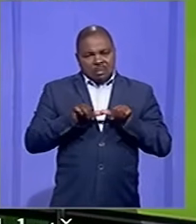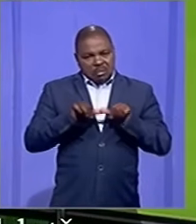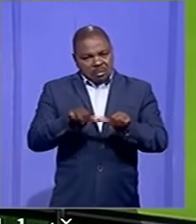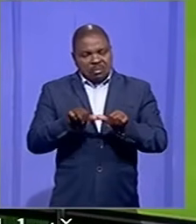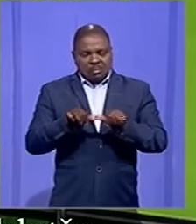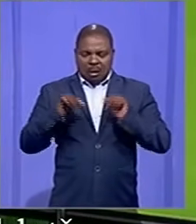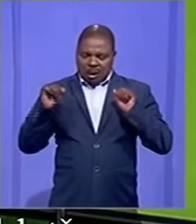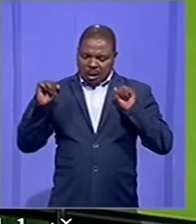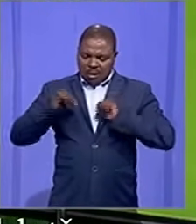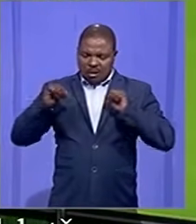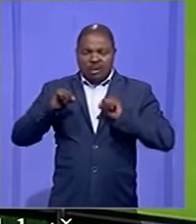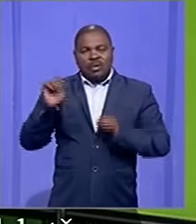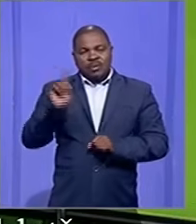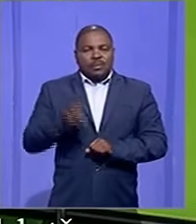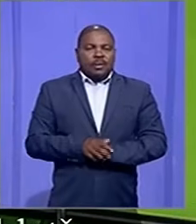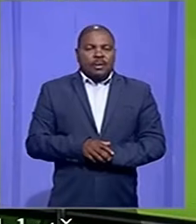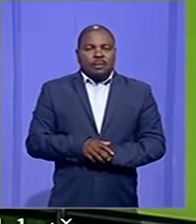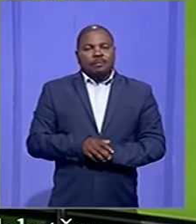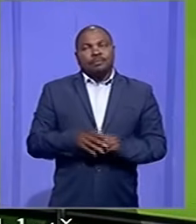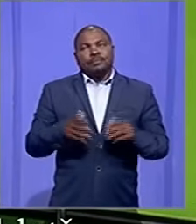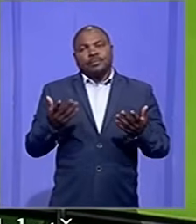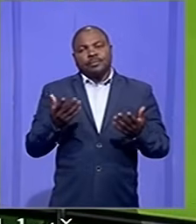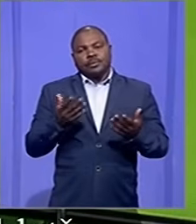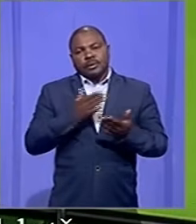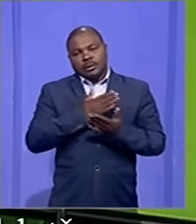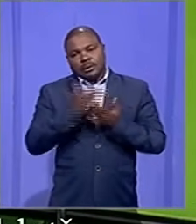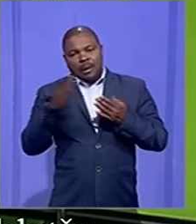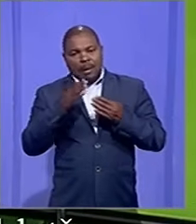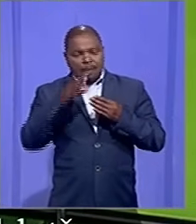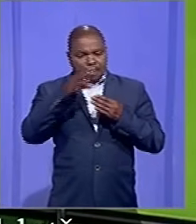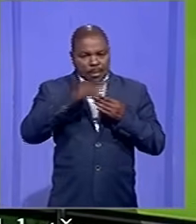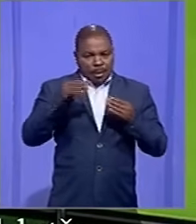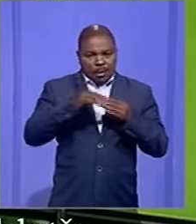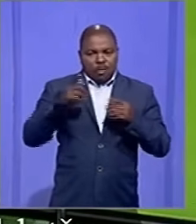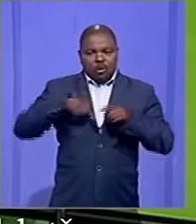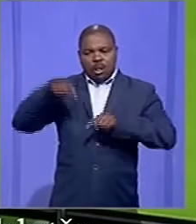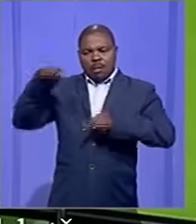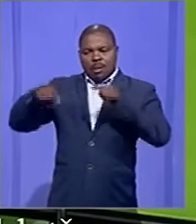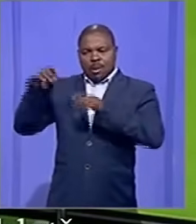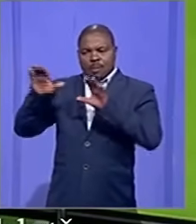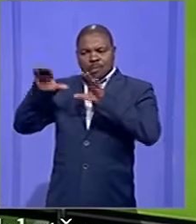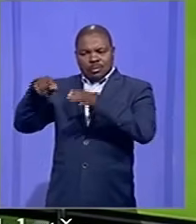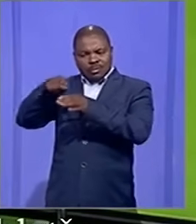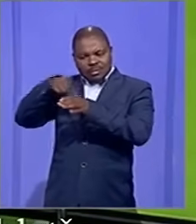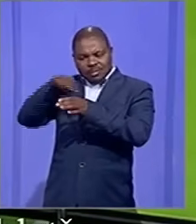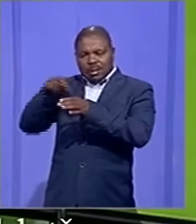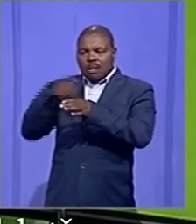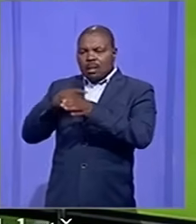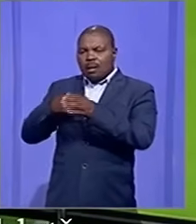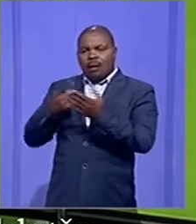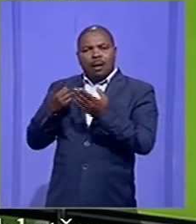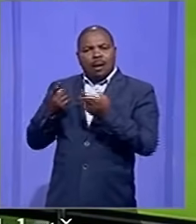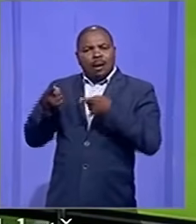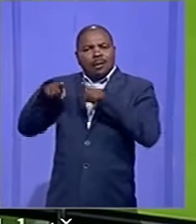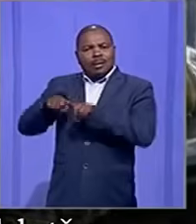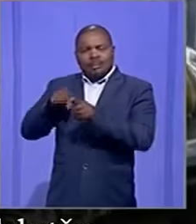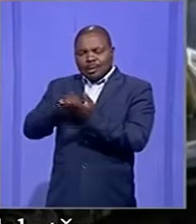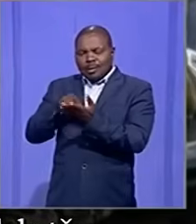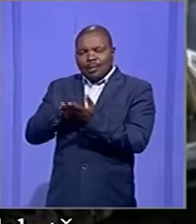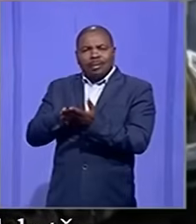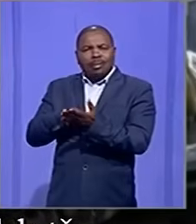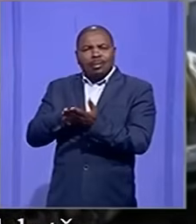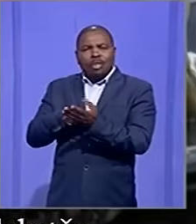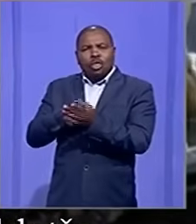an agreement where some of our members of the multi-party, they're in breach of this agreement. So we want to formalize